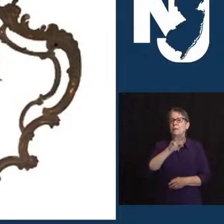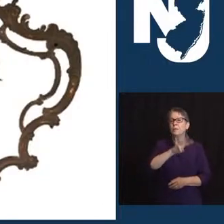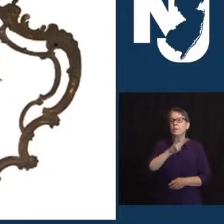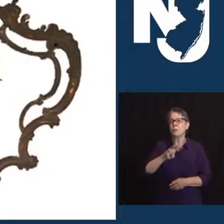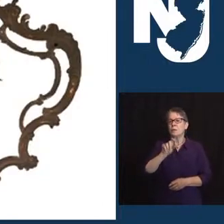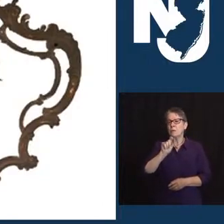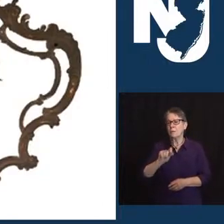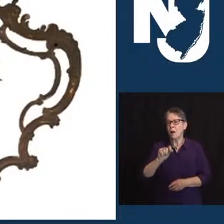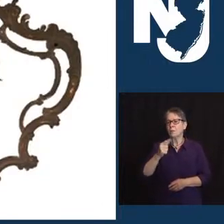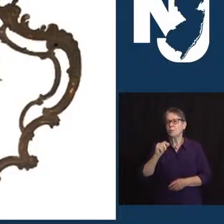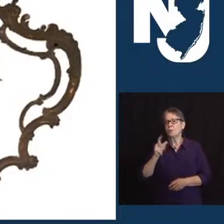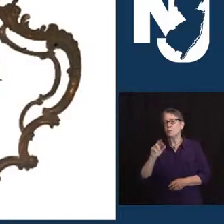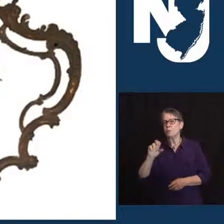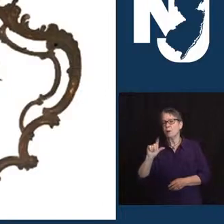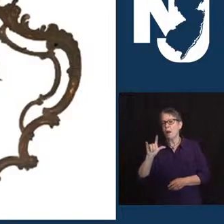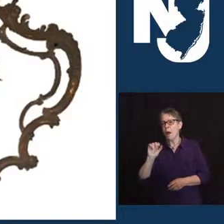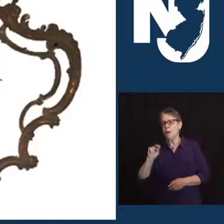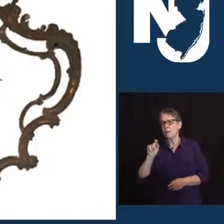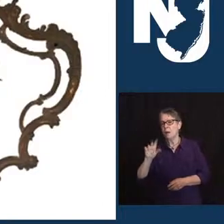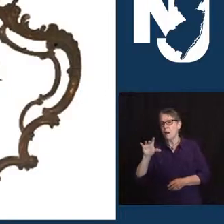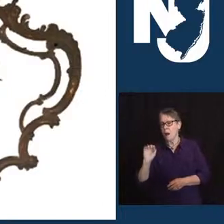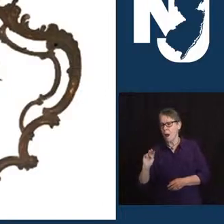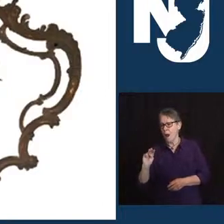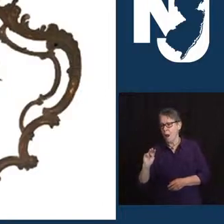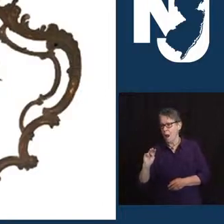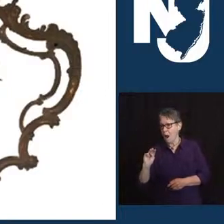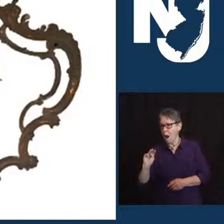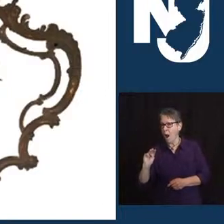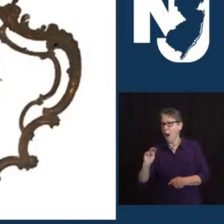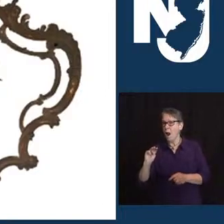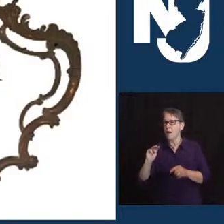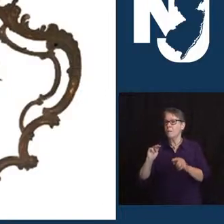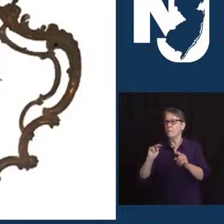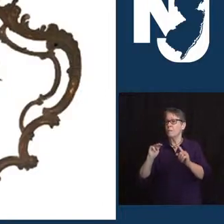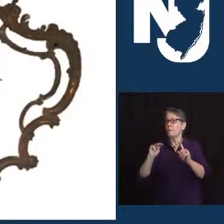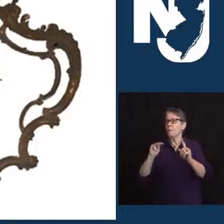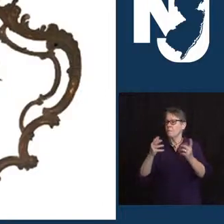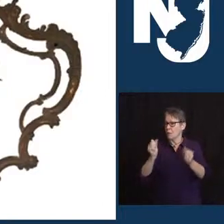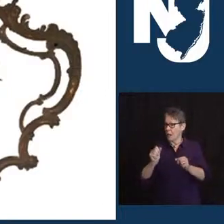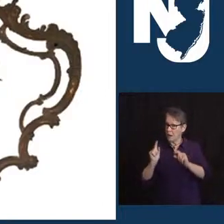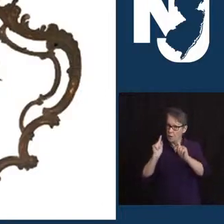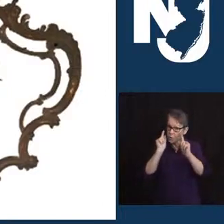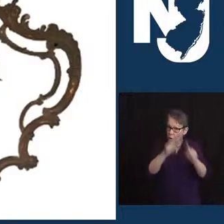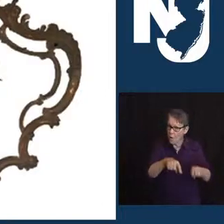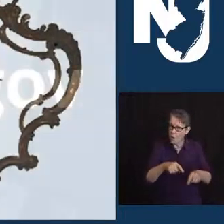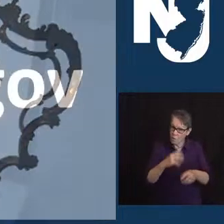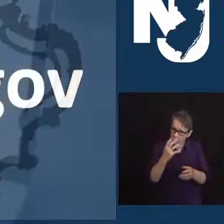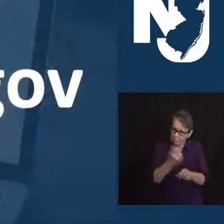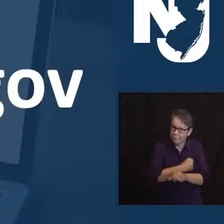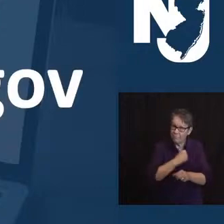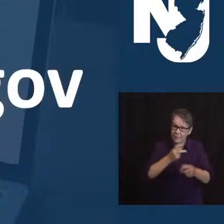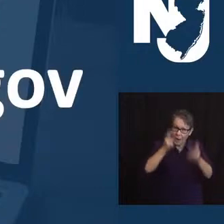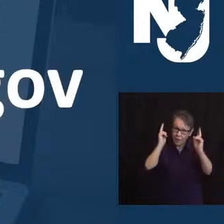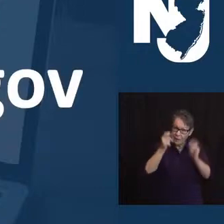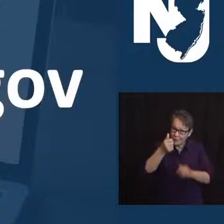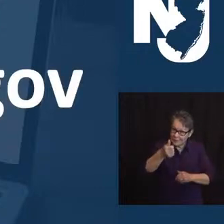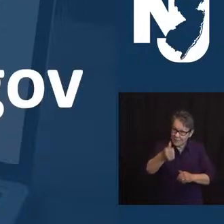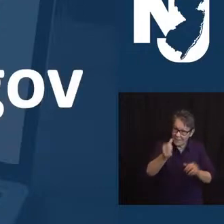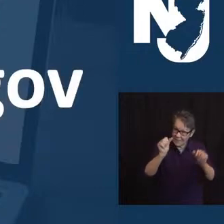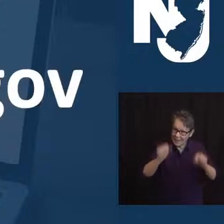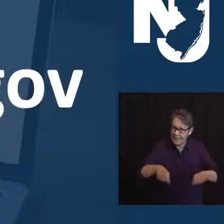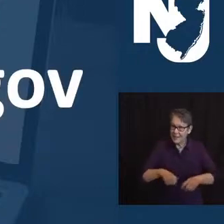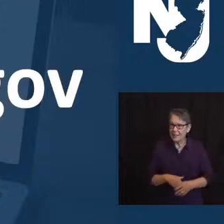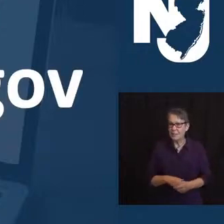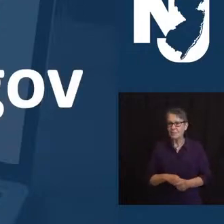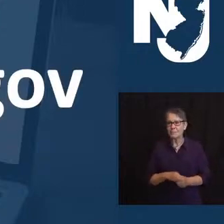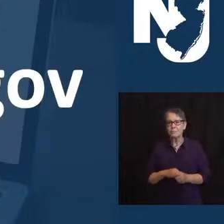or go see them in person, 100 West Front Street in Keyport. I also want to thank the Borough of Keyport for working alongside the